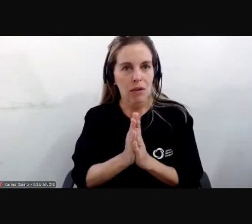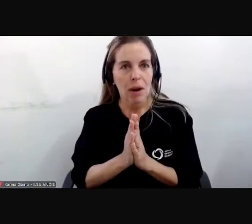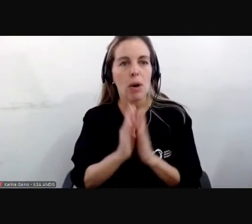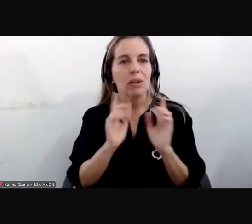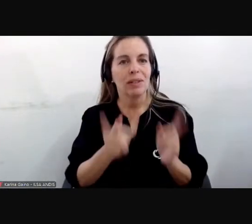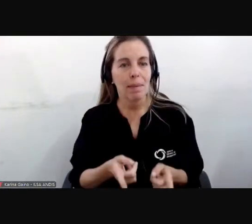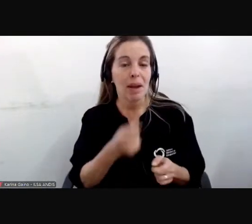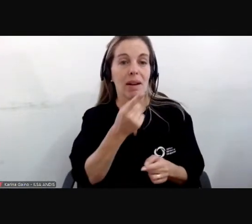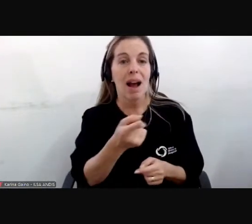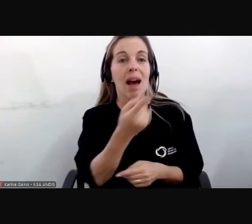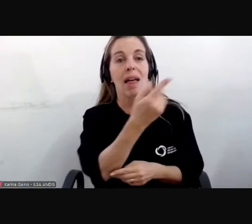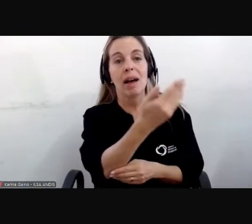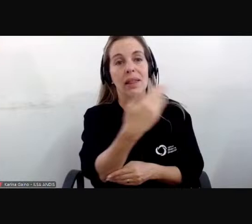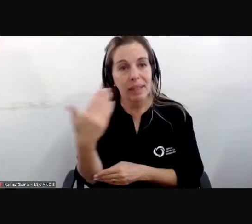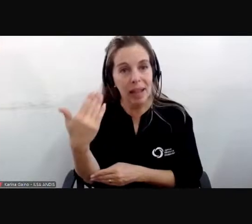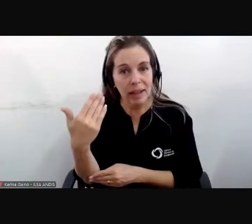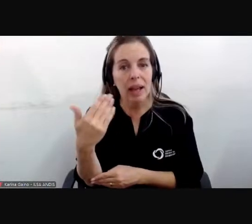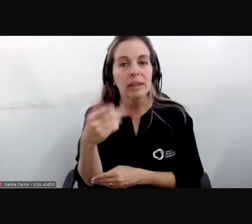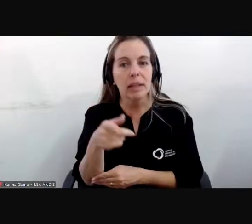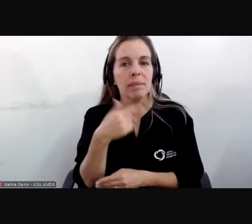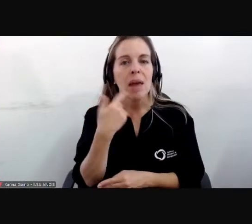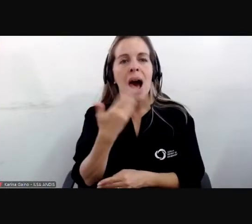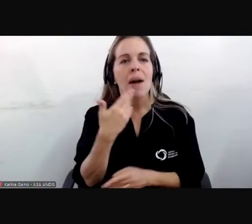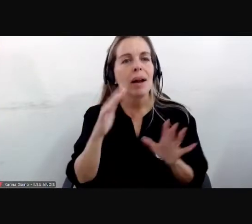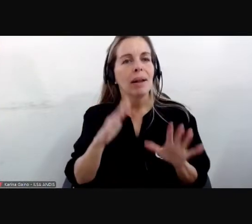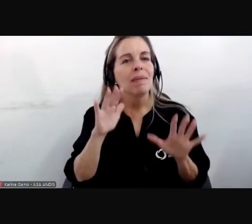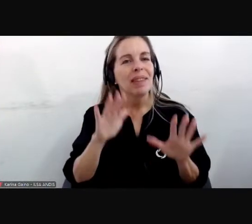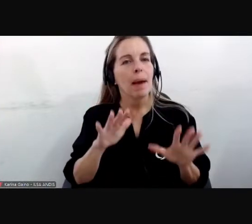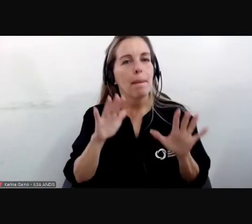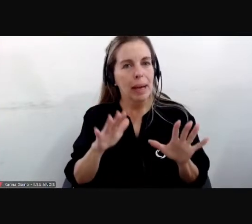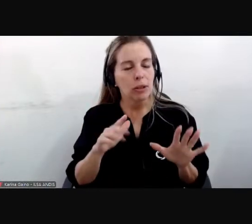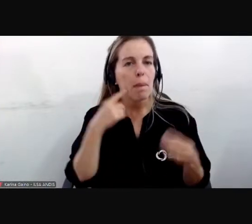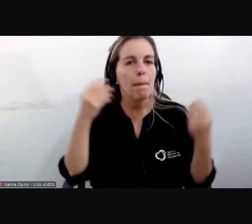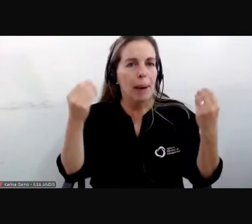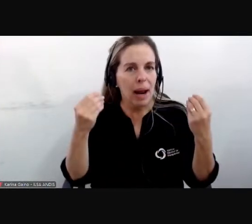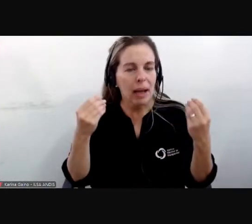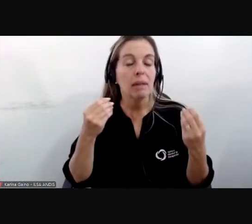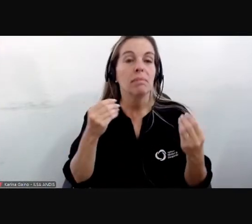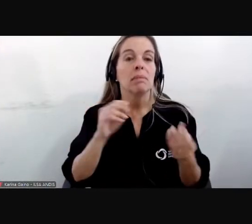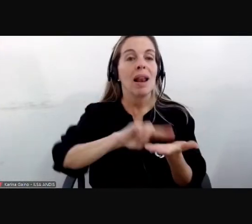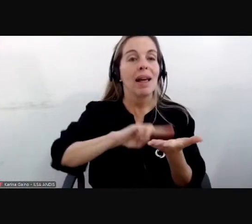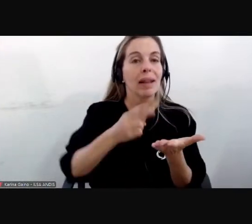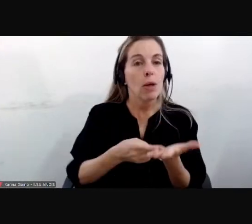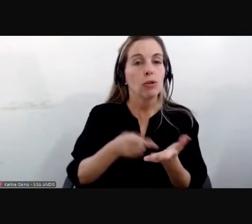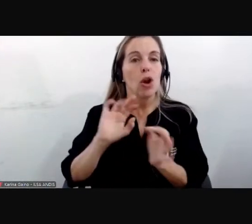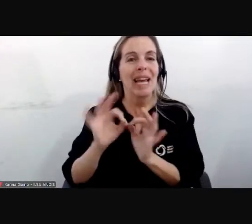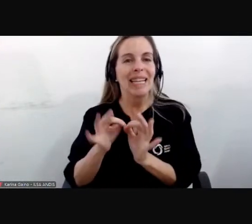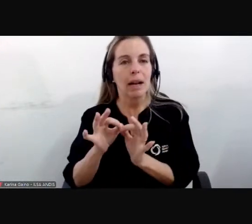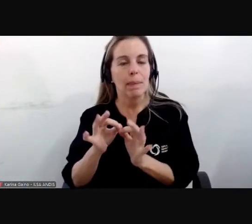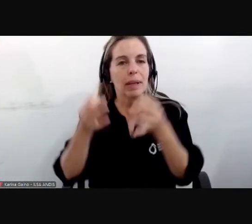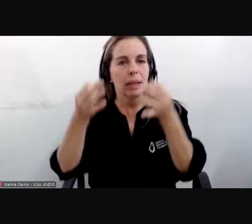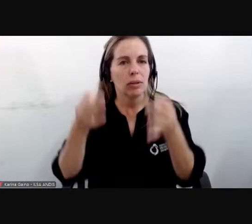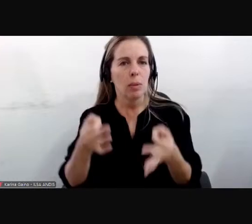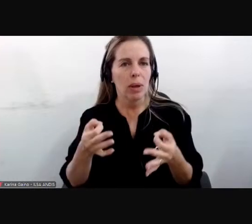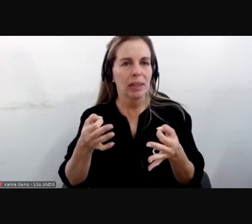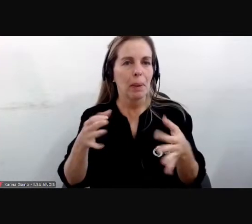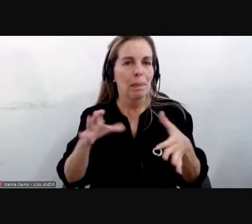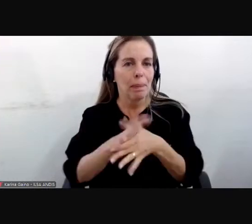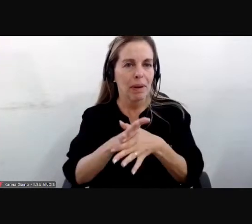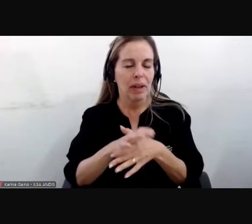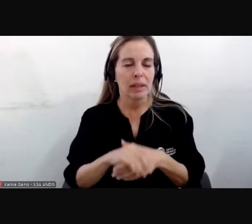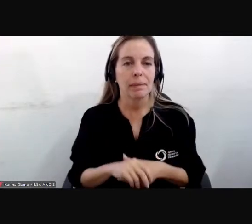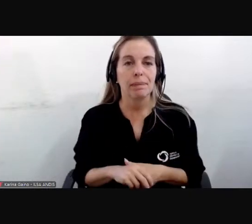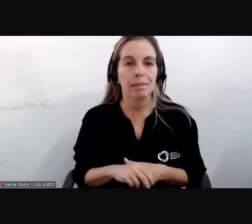preference. We would like to ask the speakers to speak slowly so that the translation can be